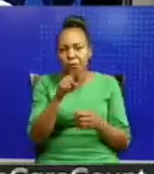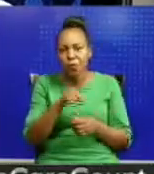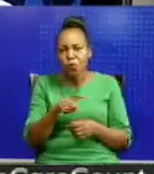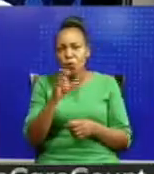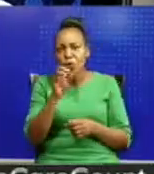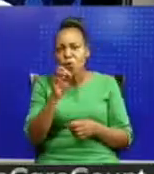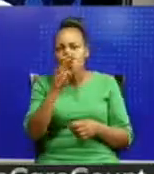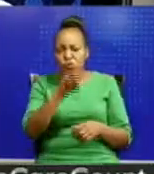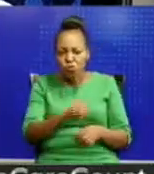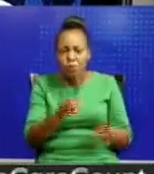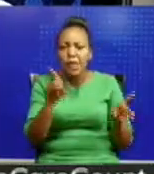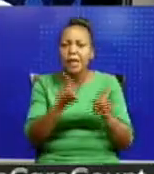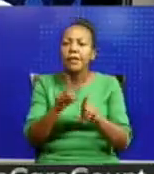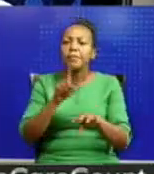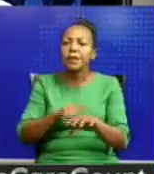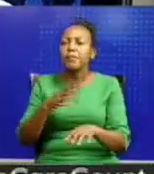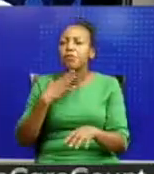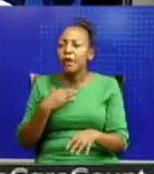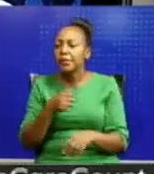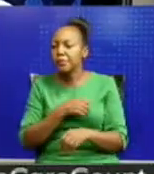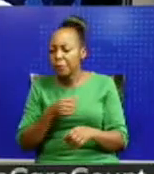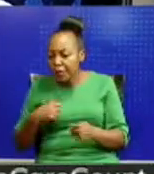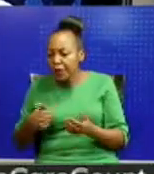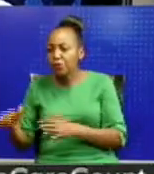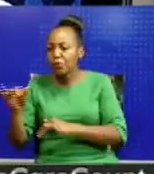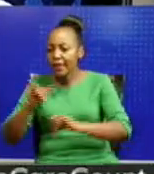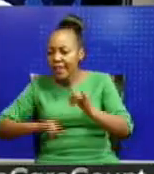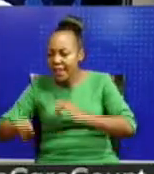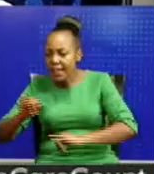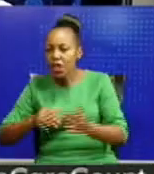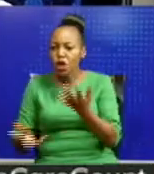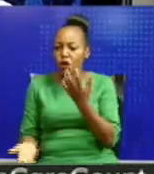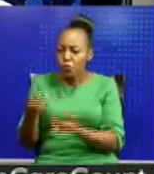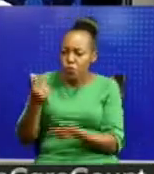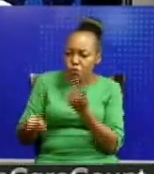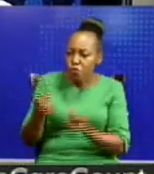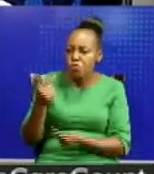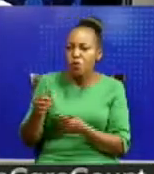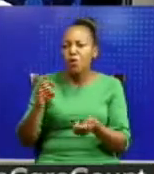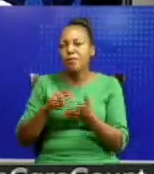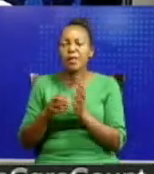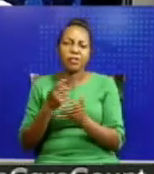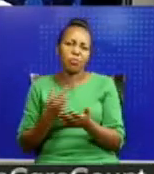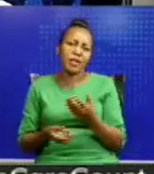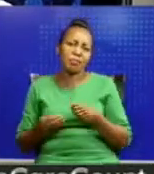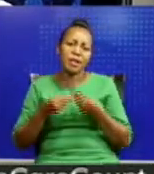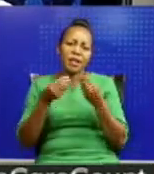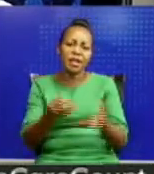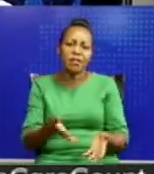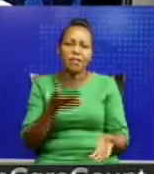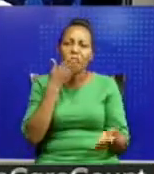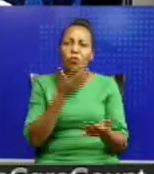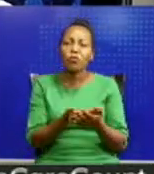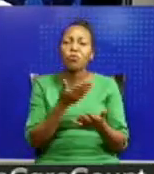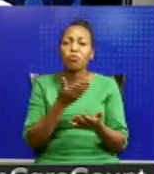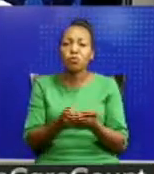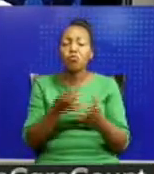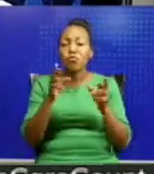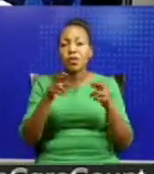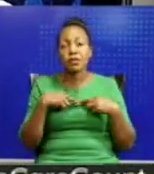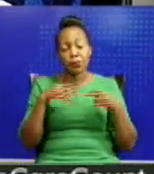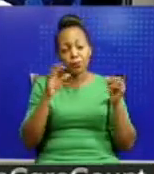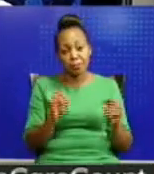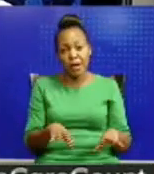one cooking and looking in the kitchen and cleaning here and there, it means I'm not going to be productive. And as a result, I'll not be paid. So